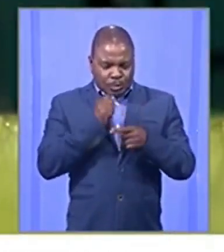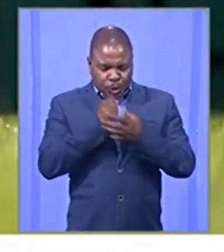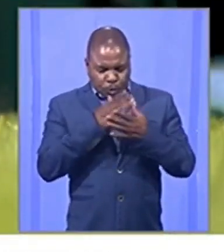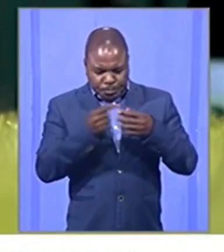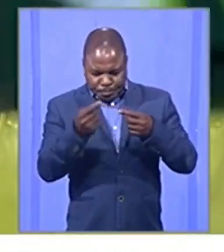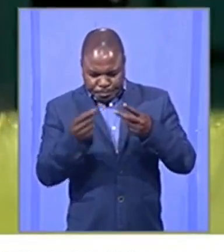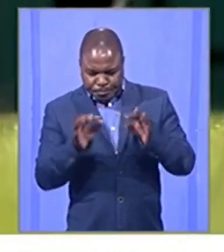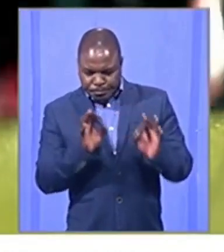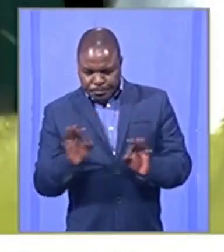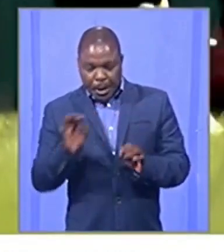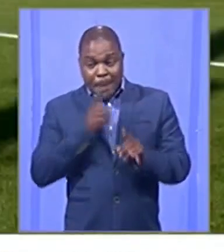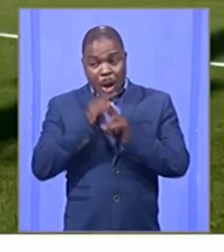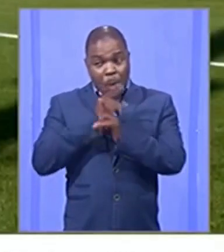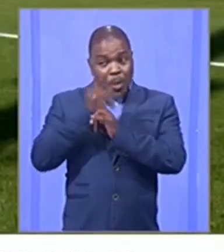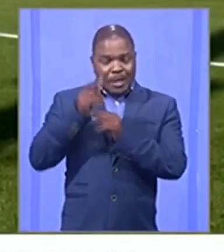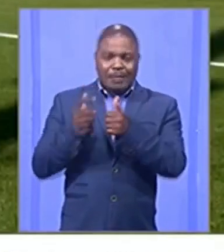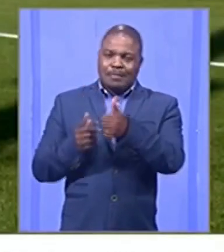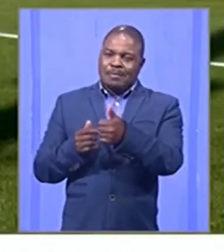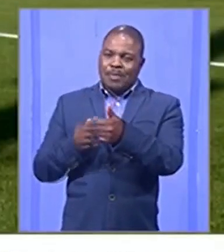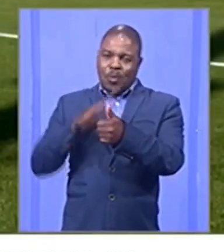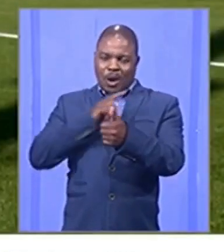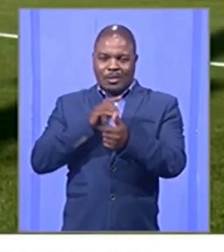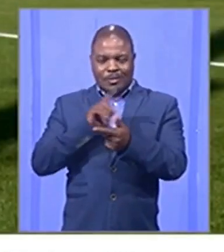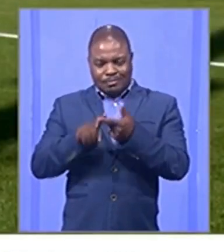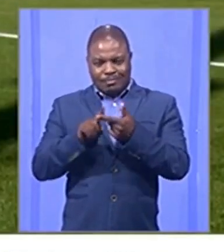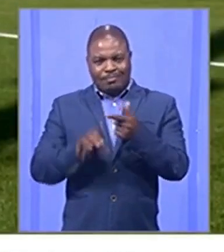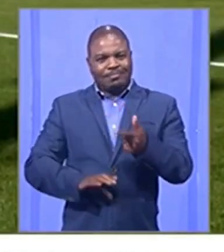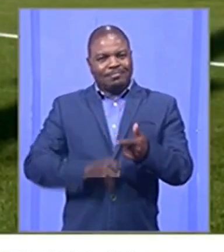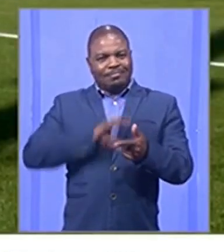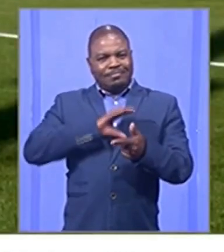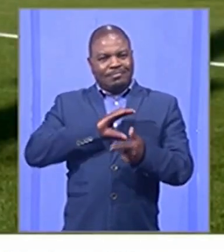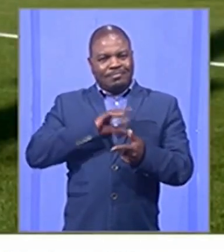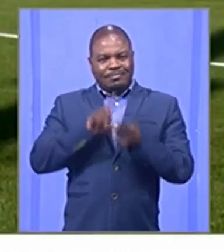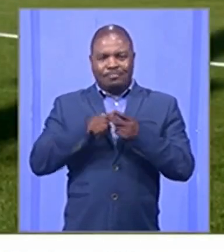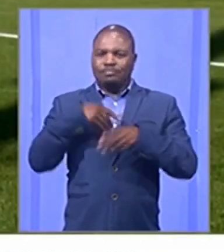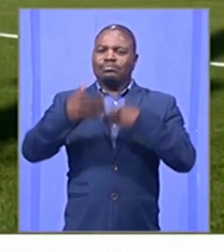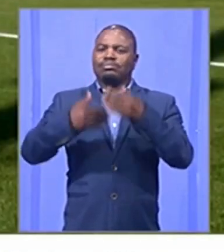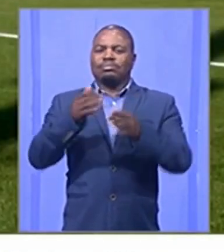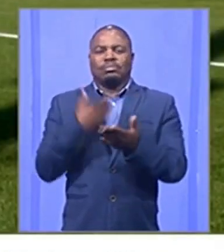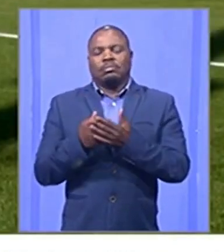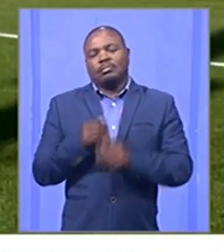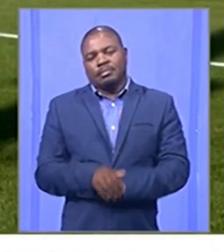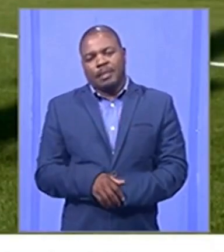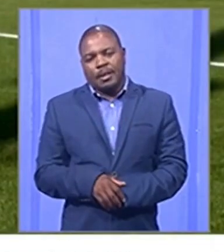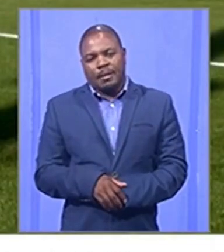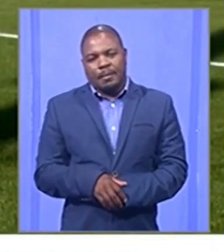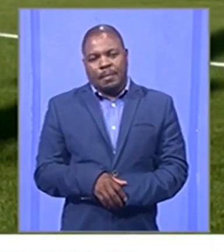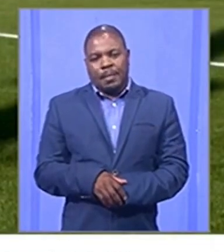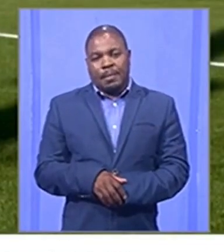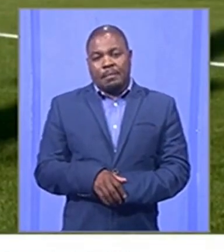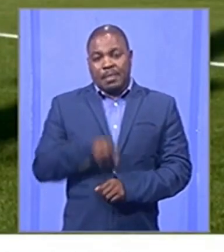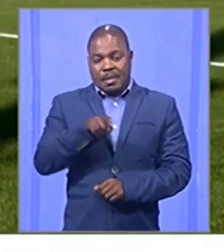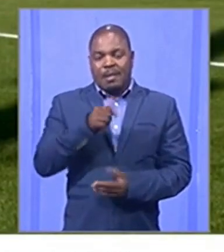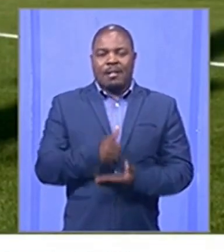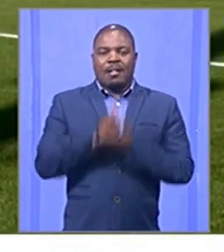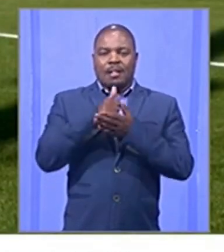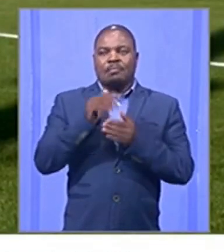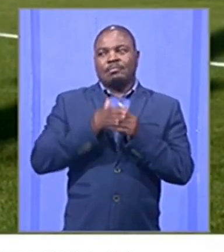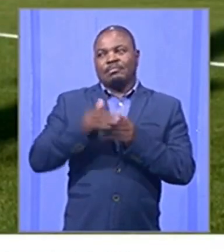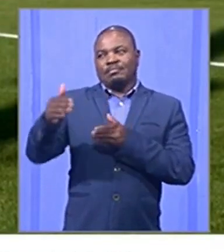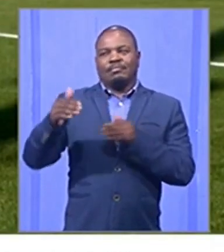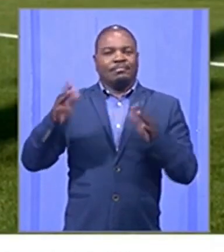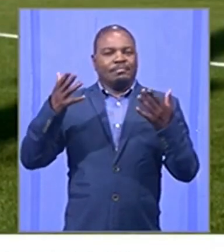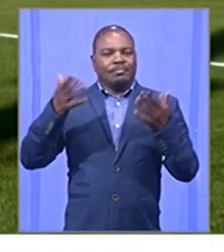But to win would do good because it also gives you a lot of confidence, a lot of momentum. And, you know, that sets a tone for the